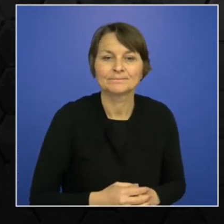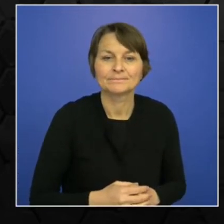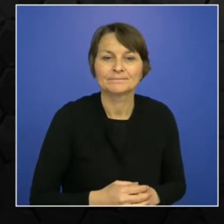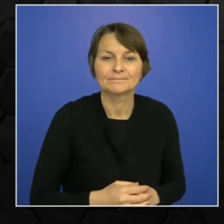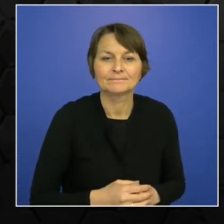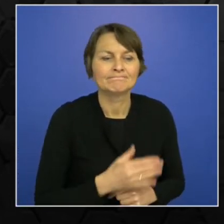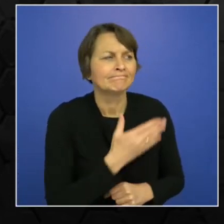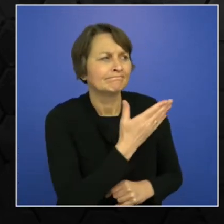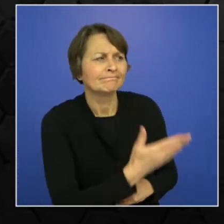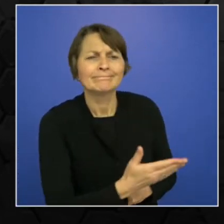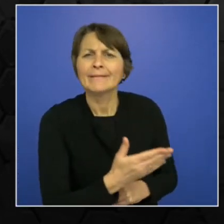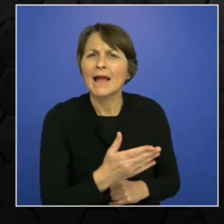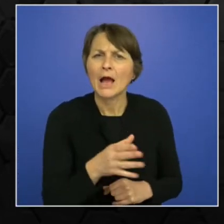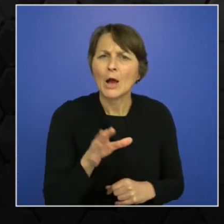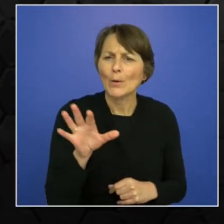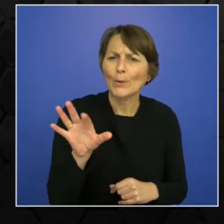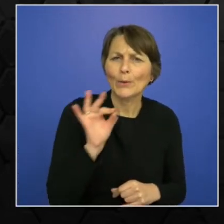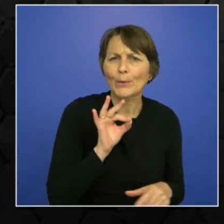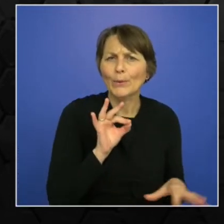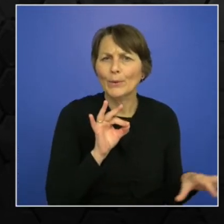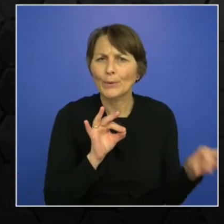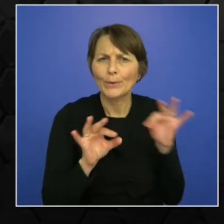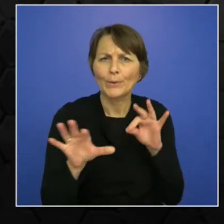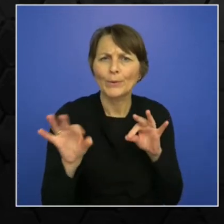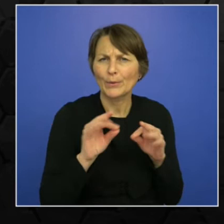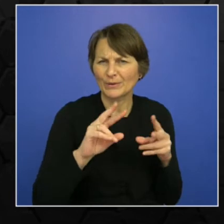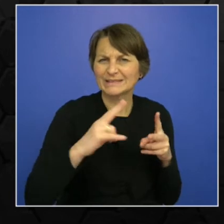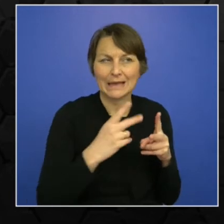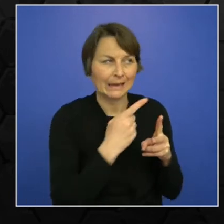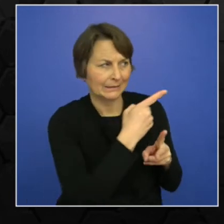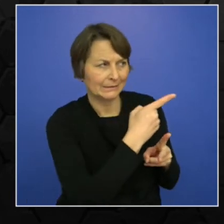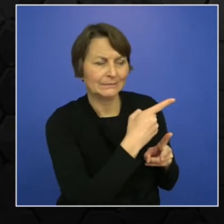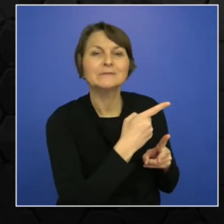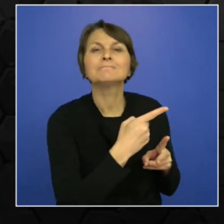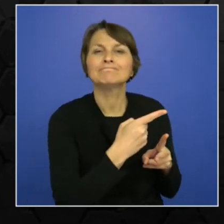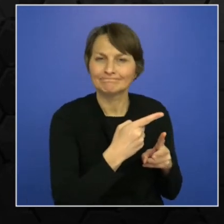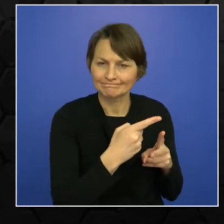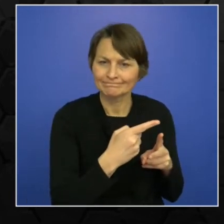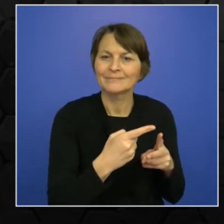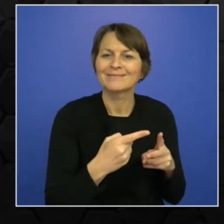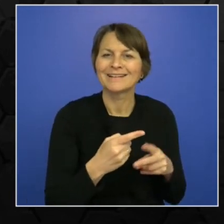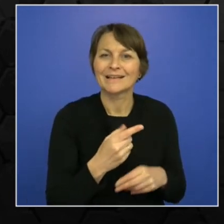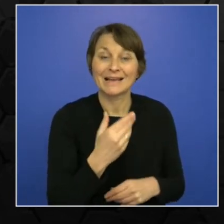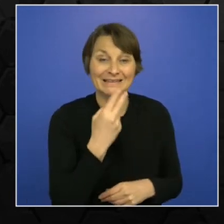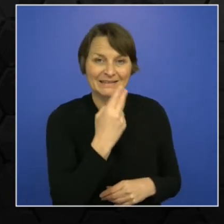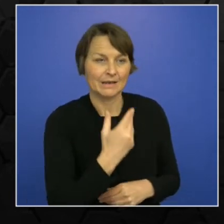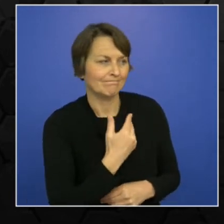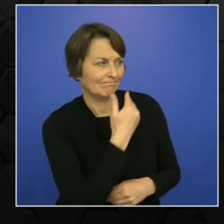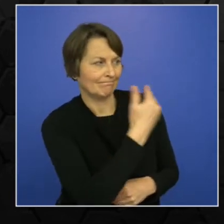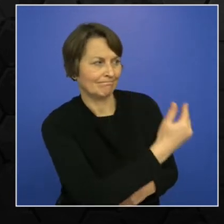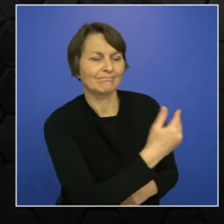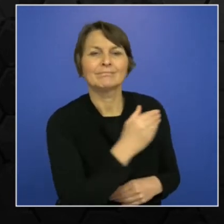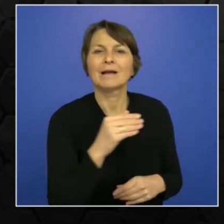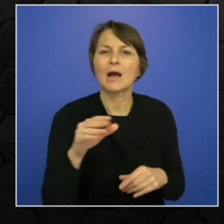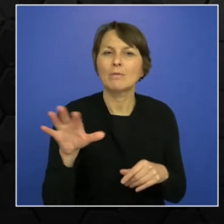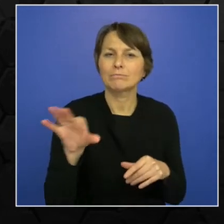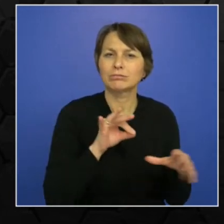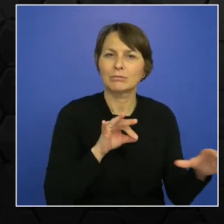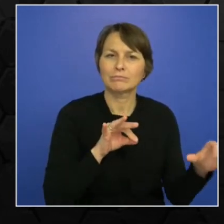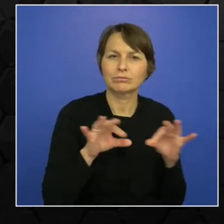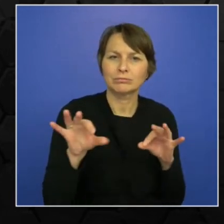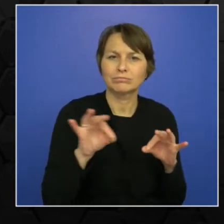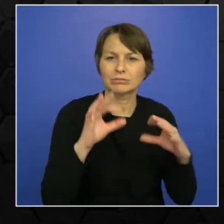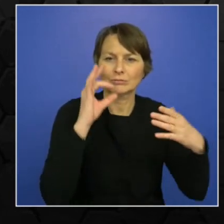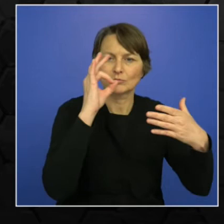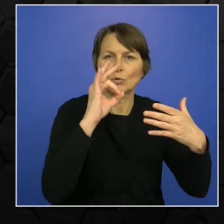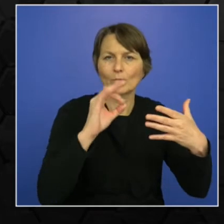dropout feature of neural networks, and on the right is the representation for pruning. Then we have custom